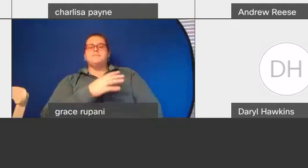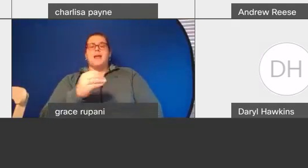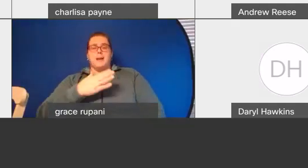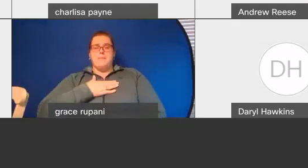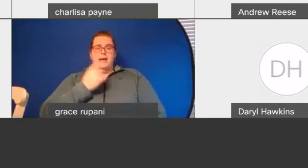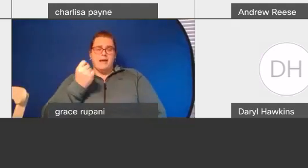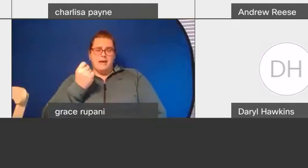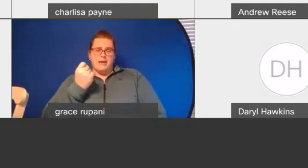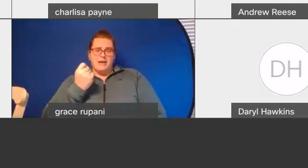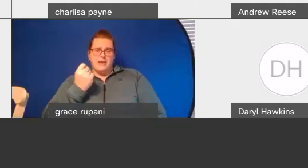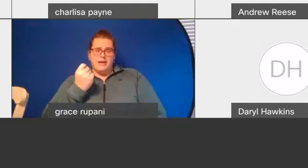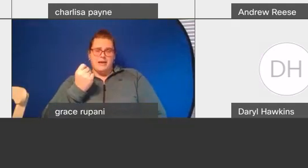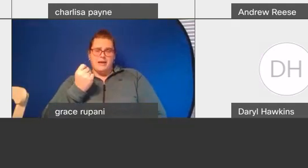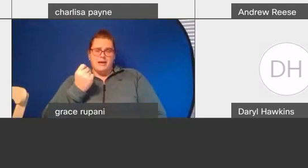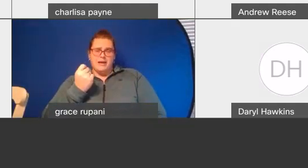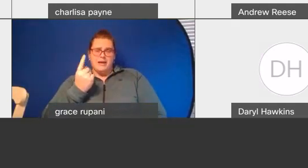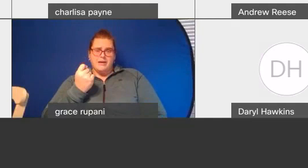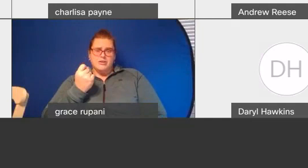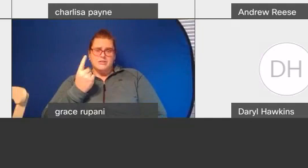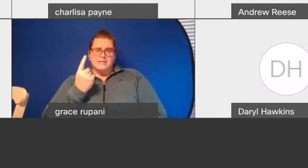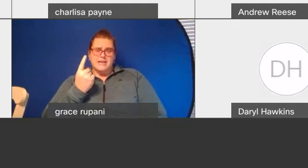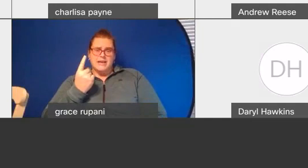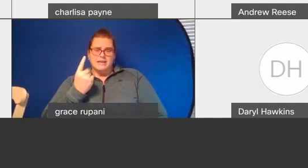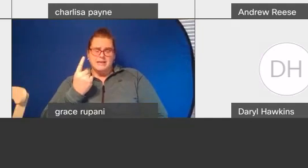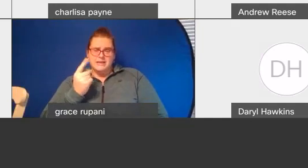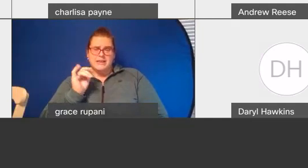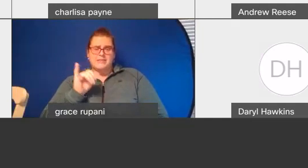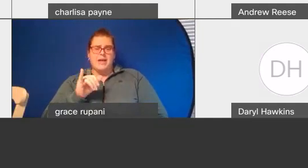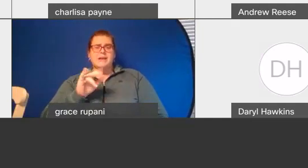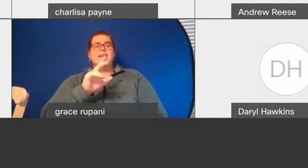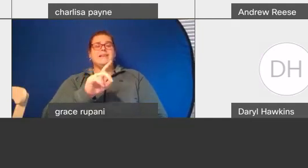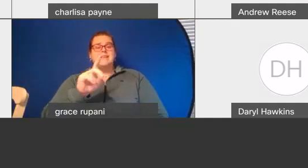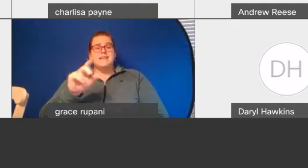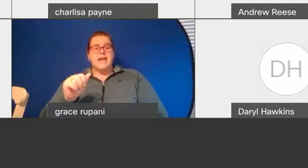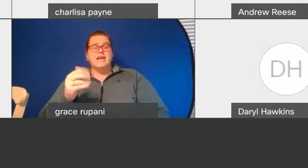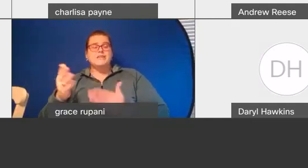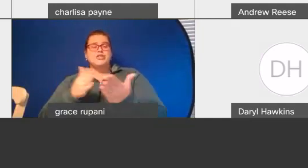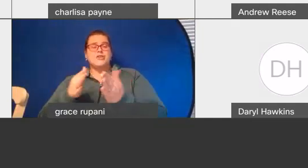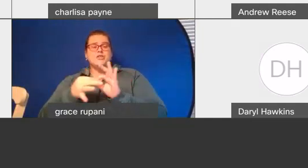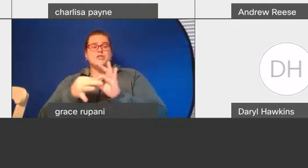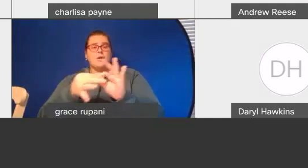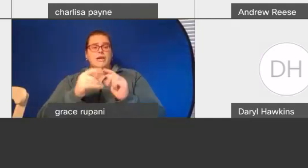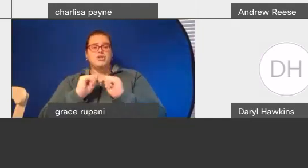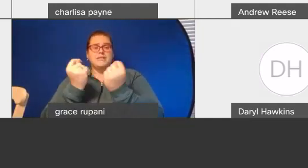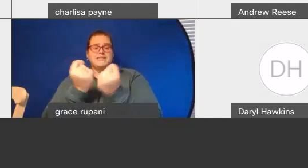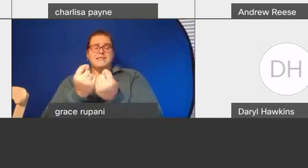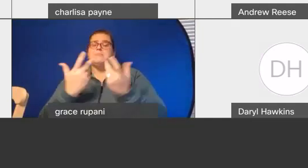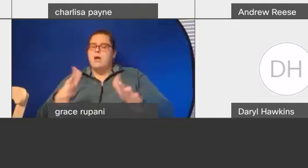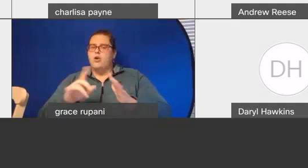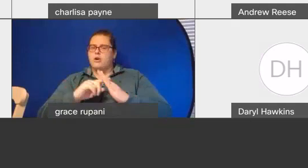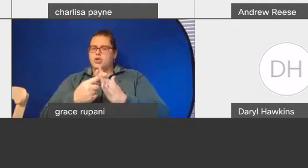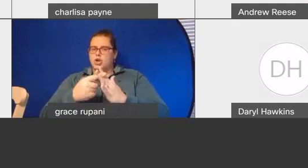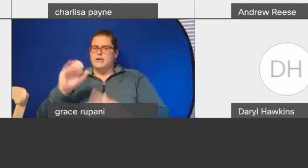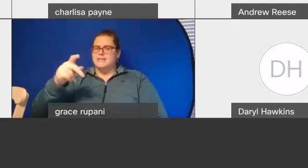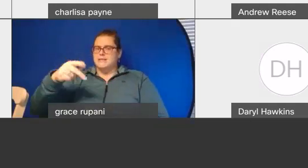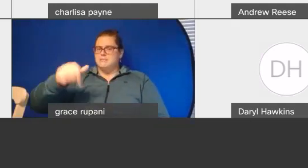the the DDA service coordination team has begun their process for CPAC. I'm not sure if